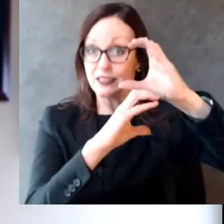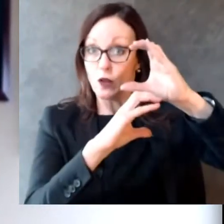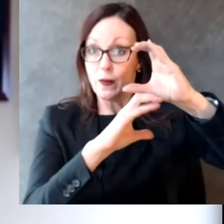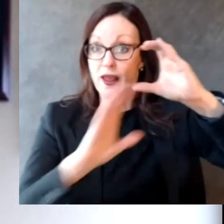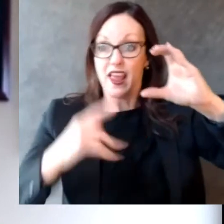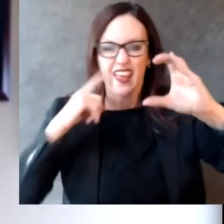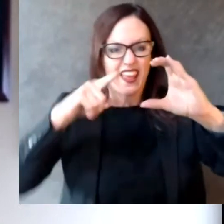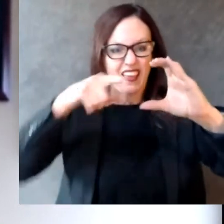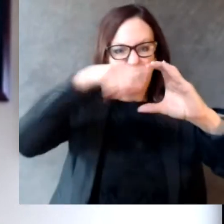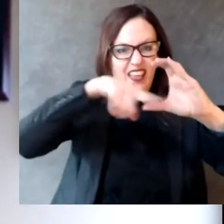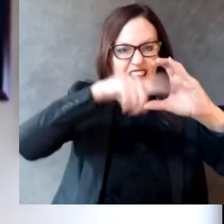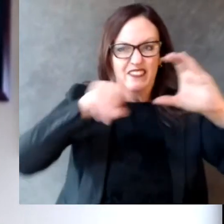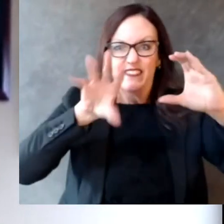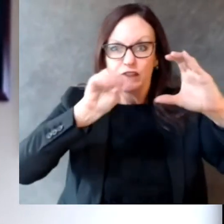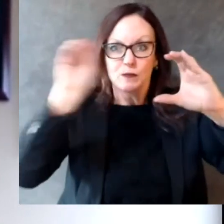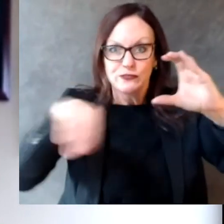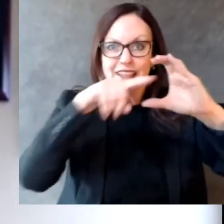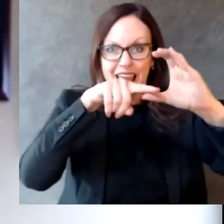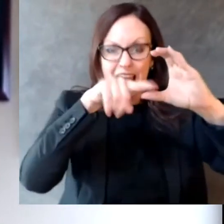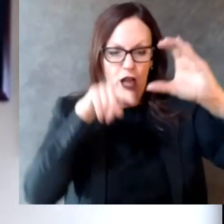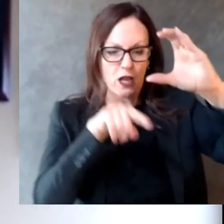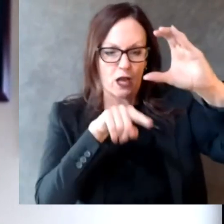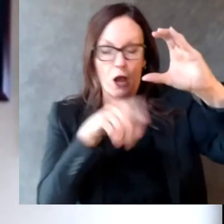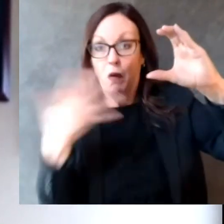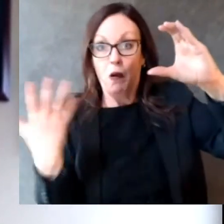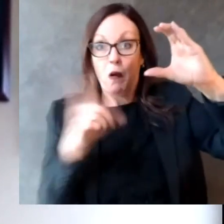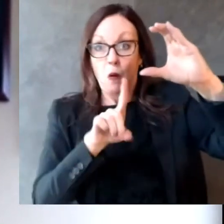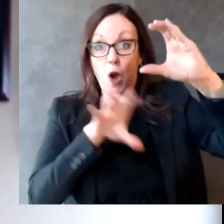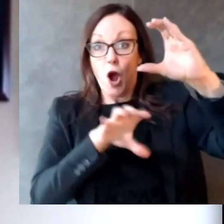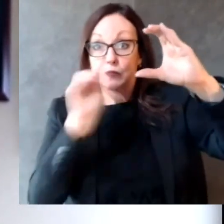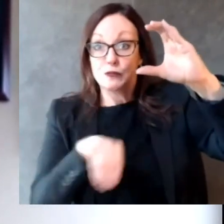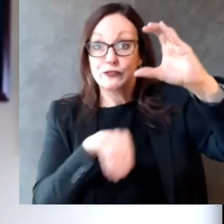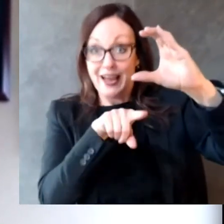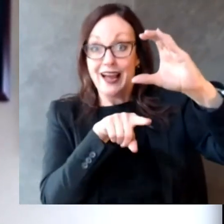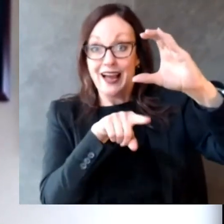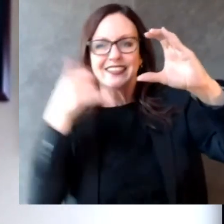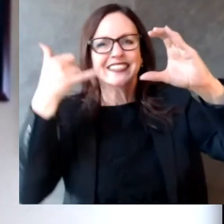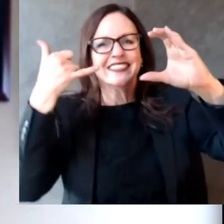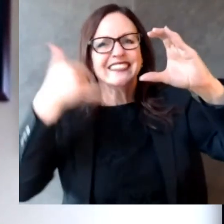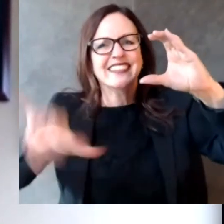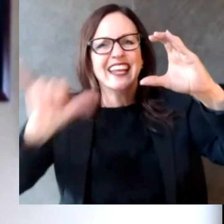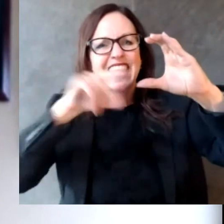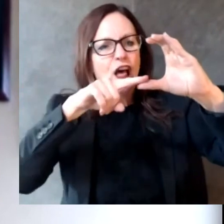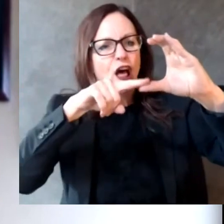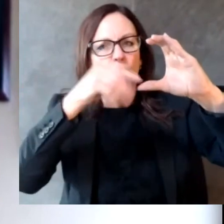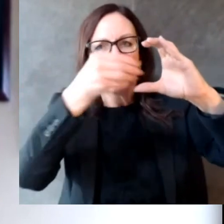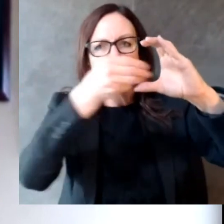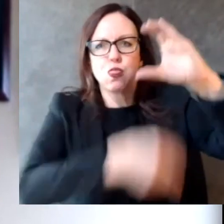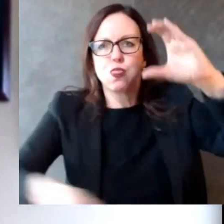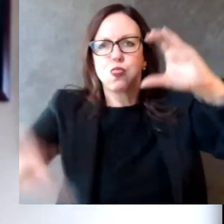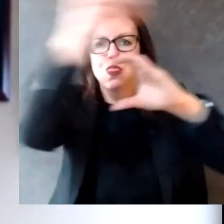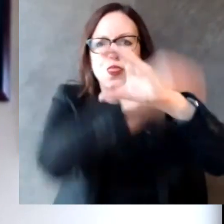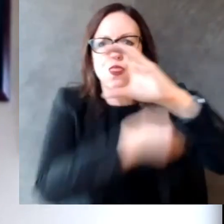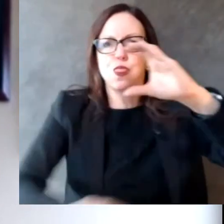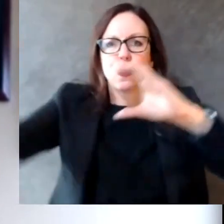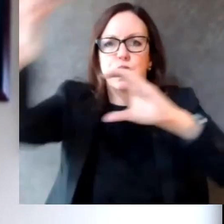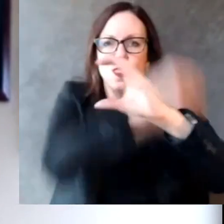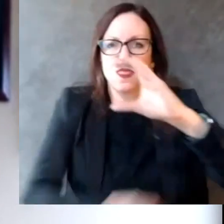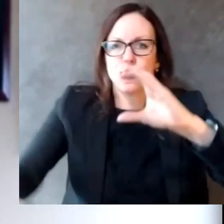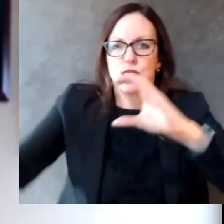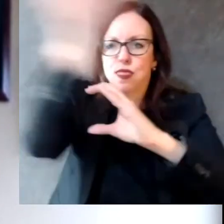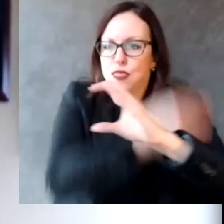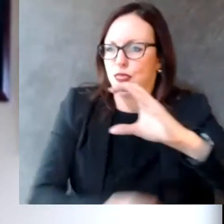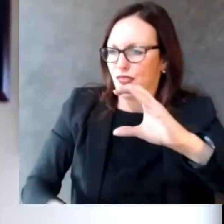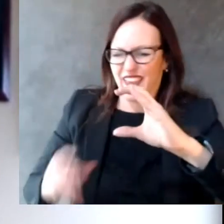do away with masks altogether until we're very confident that the epidemic has been controlled. That might